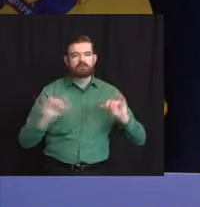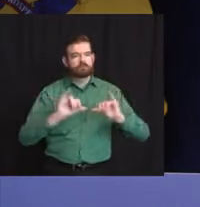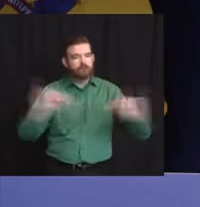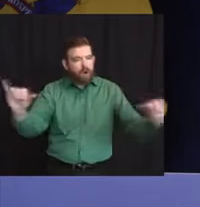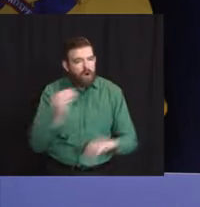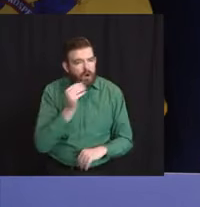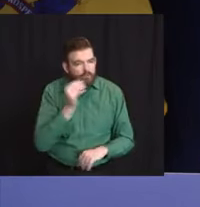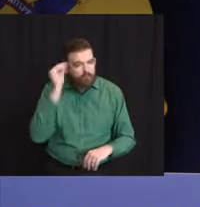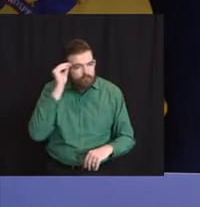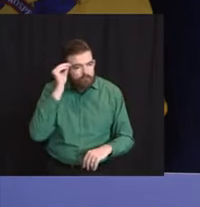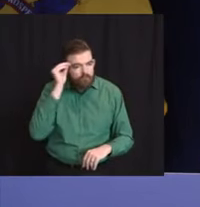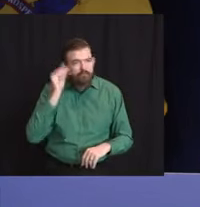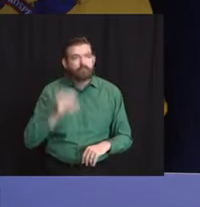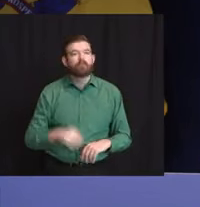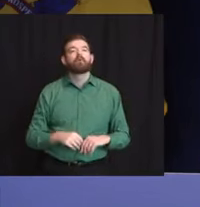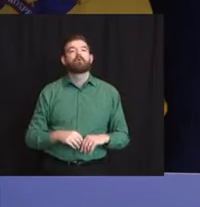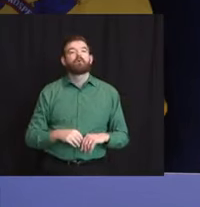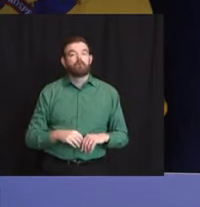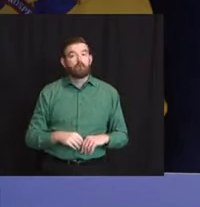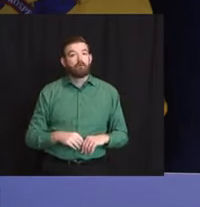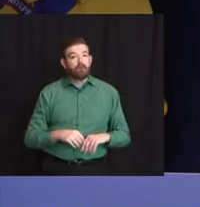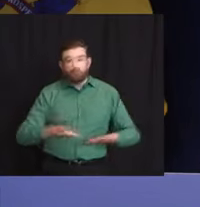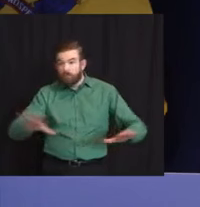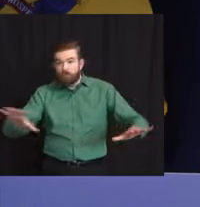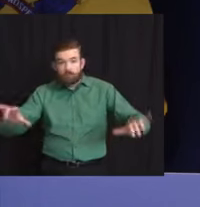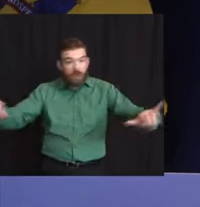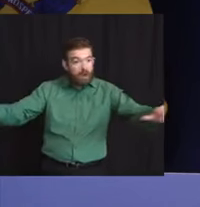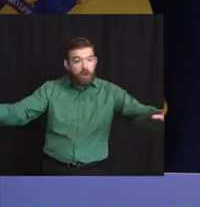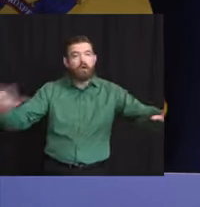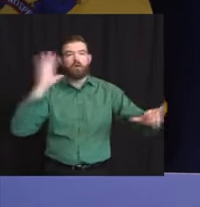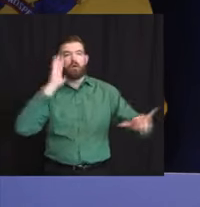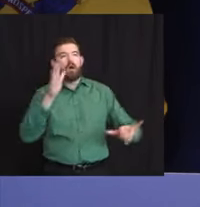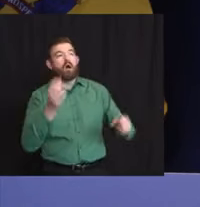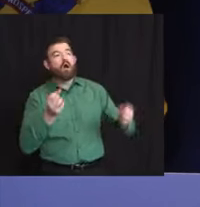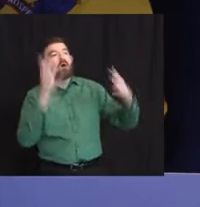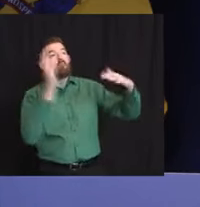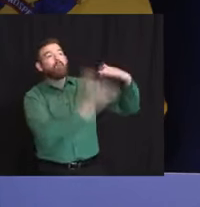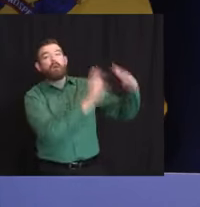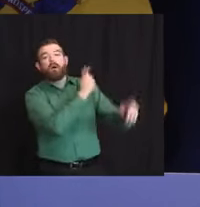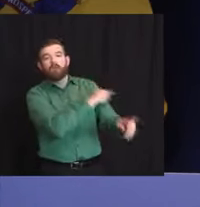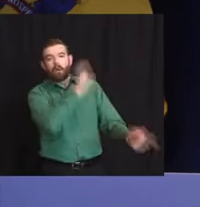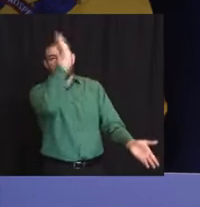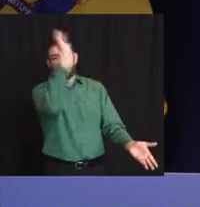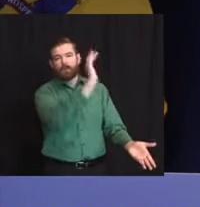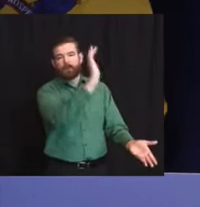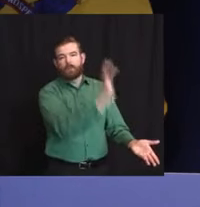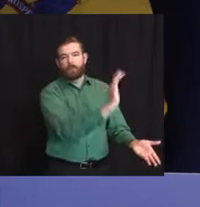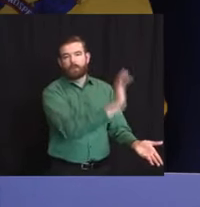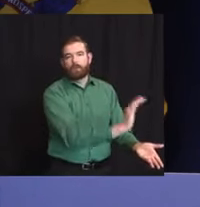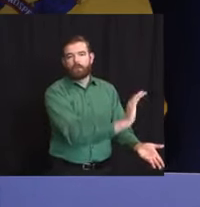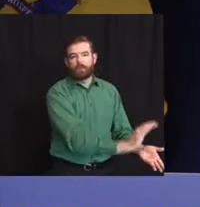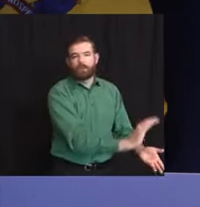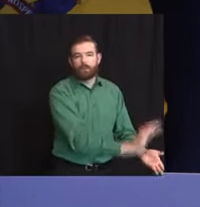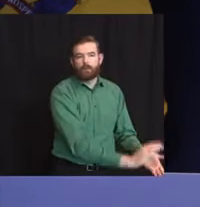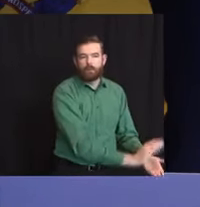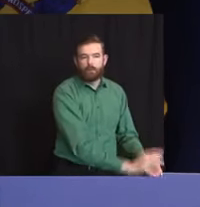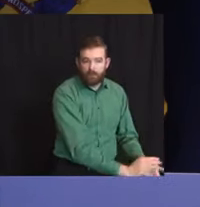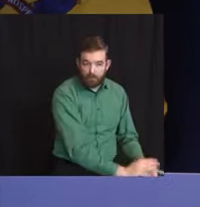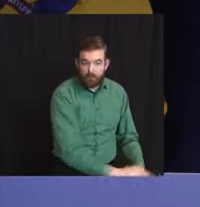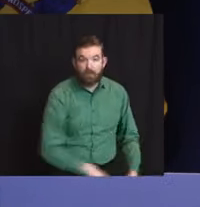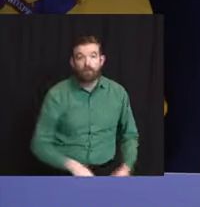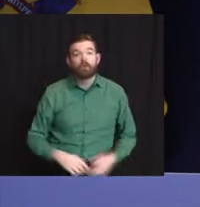direction. Today we're reporting 3,047 new cases for a total of over 102,000 cases